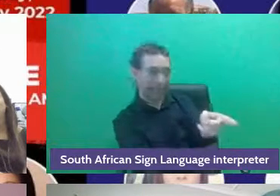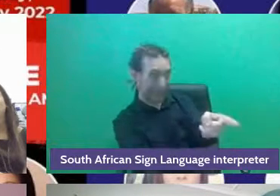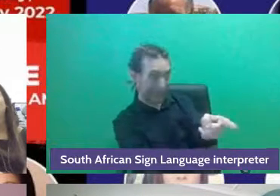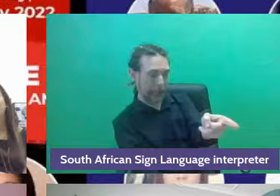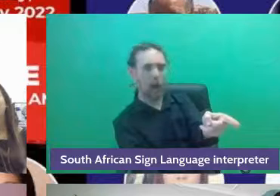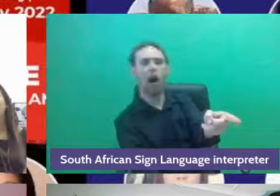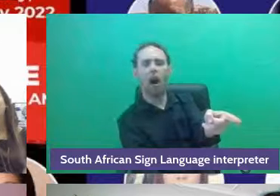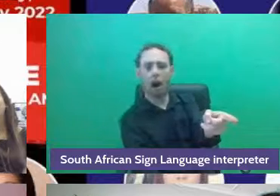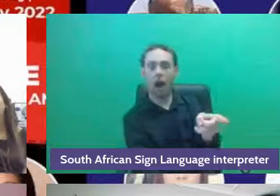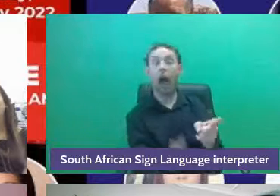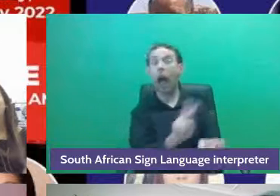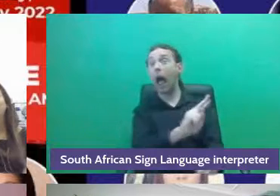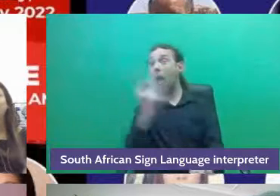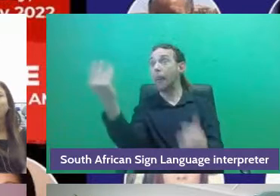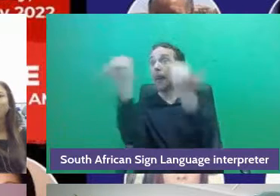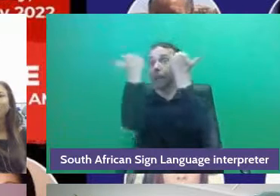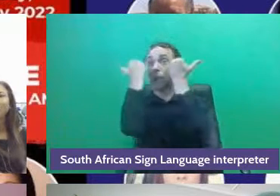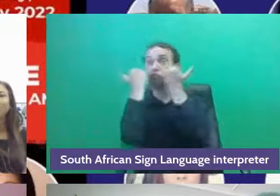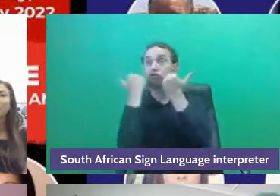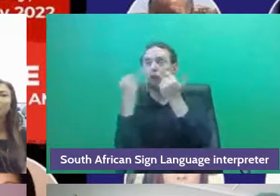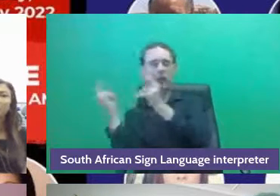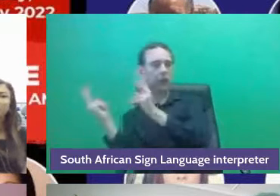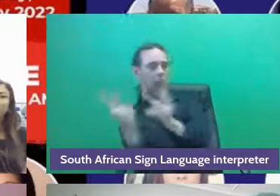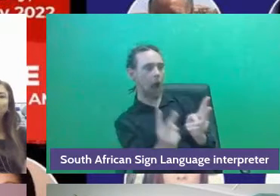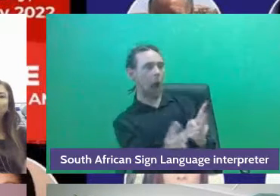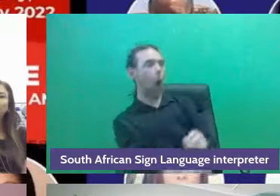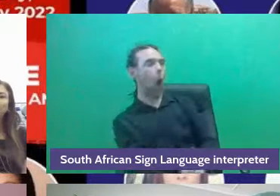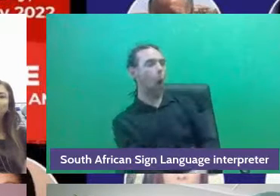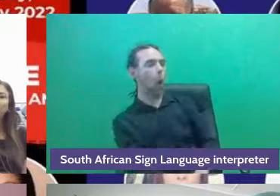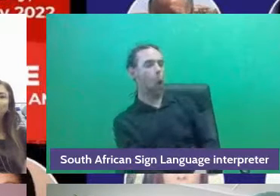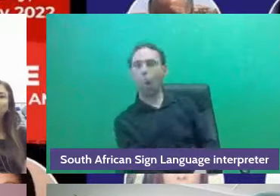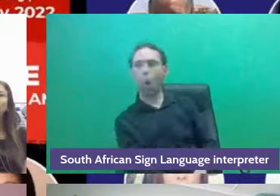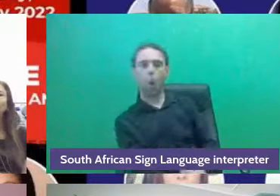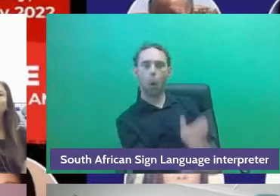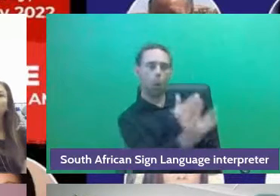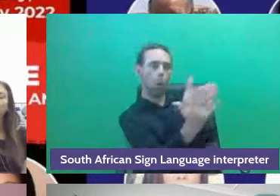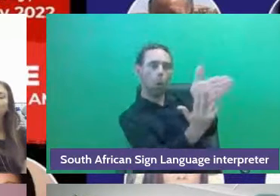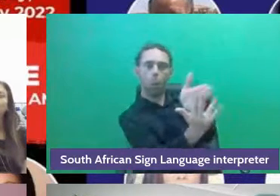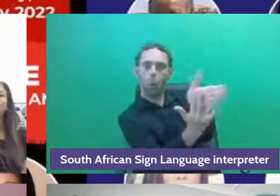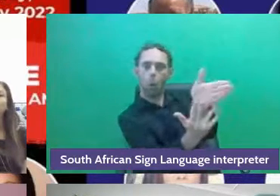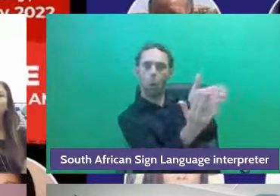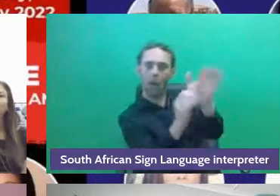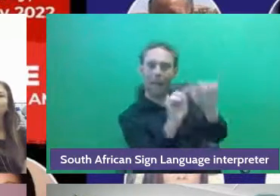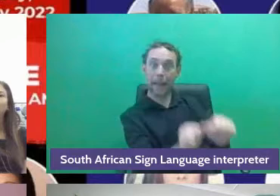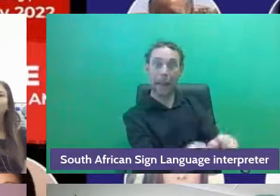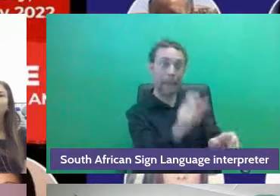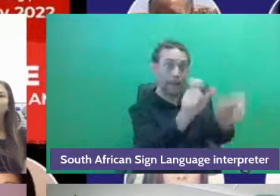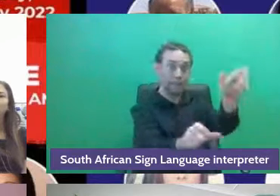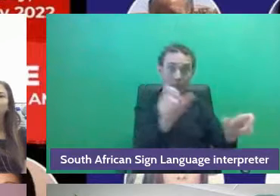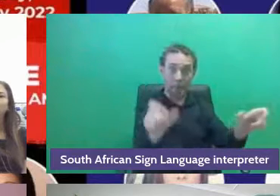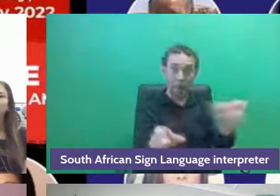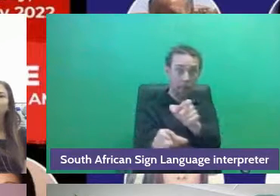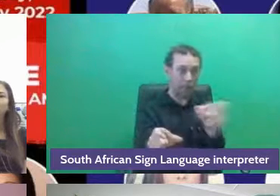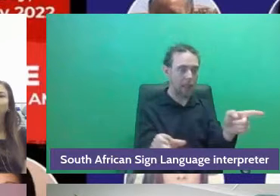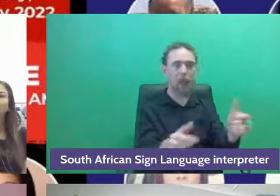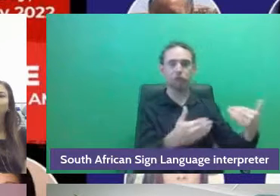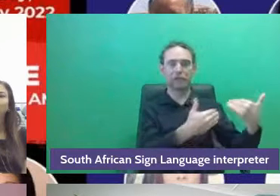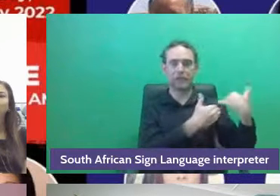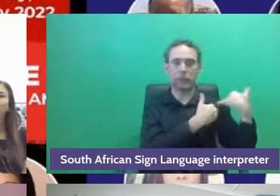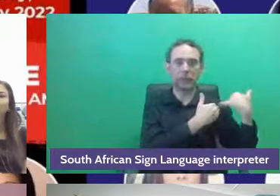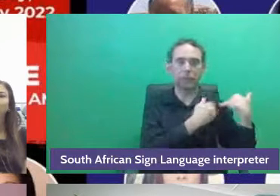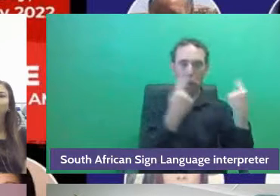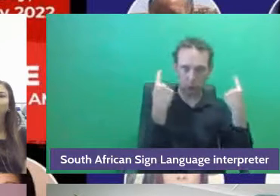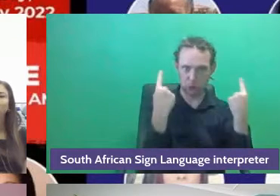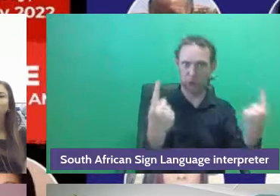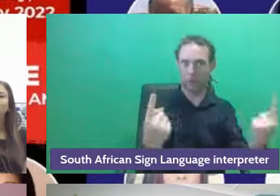areas to set a precedent, to hold people accountable, to hold perpetrators accountable. And